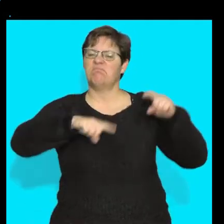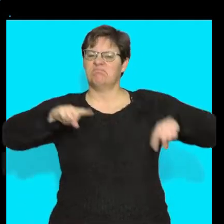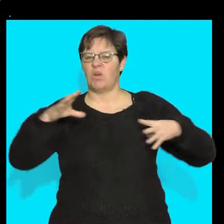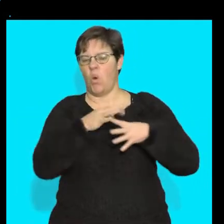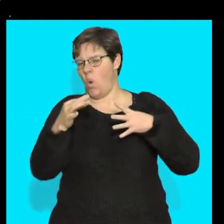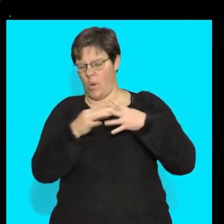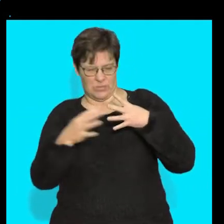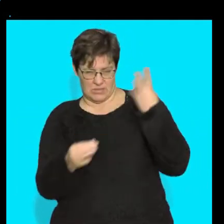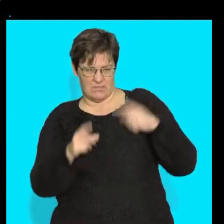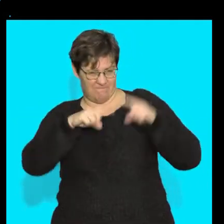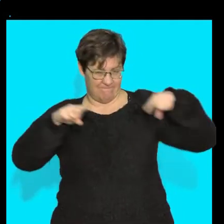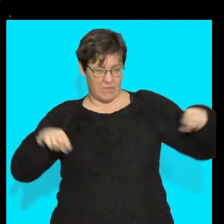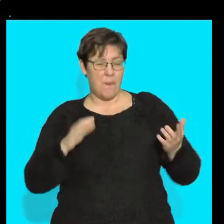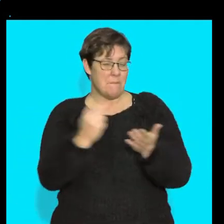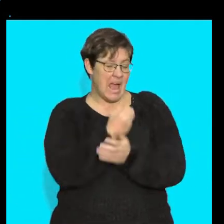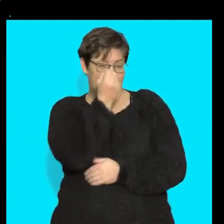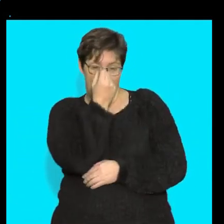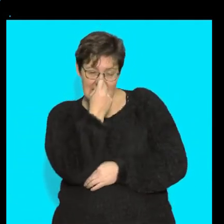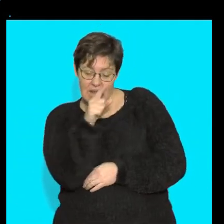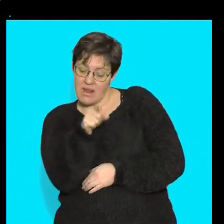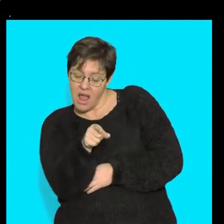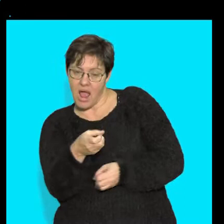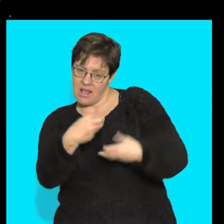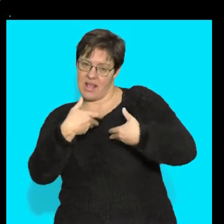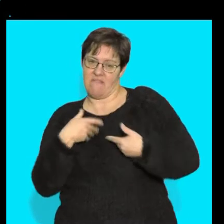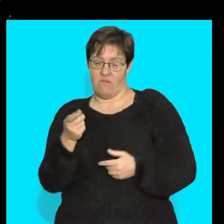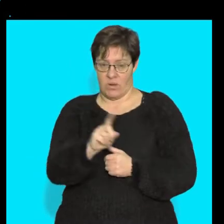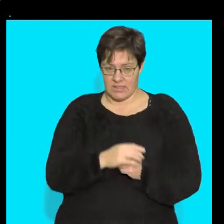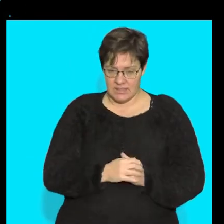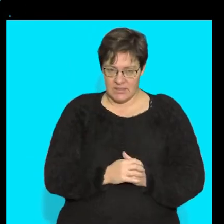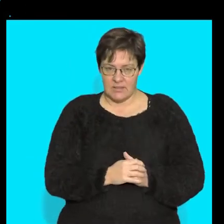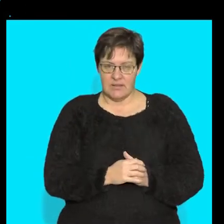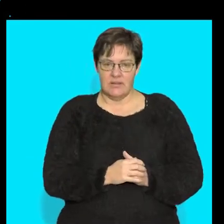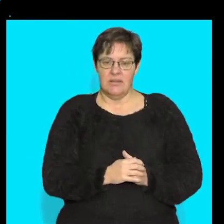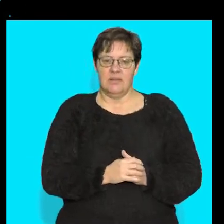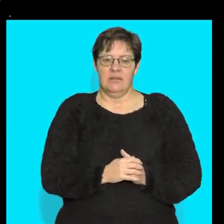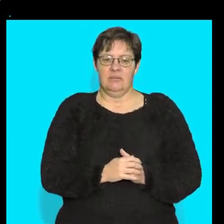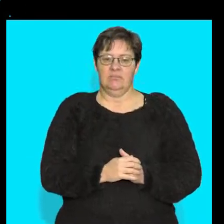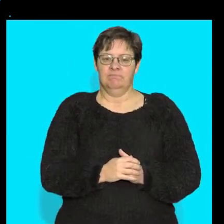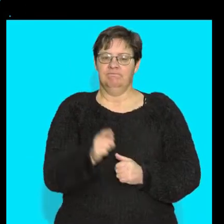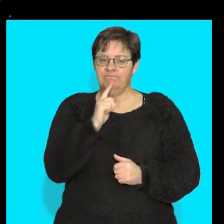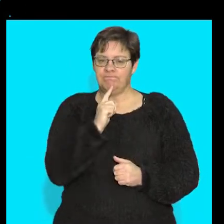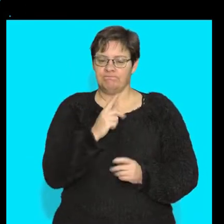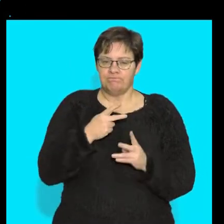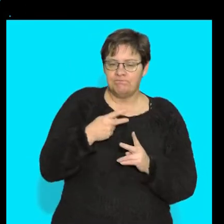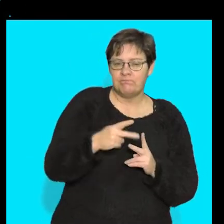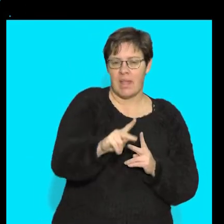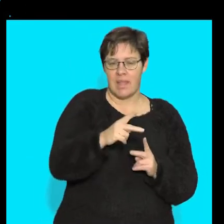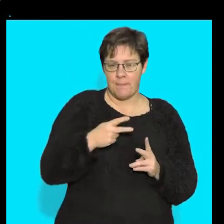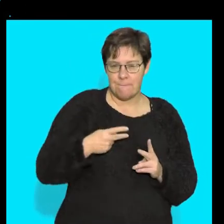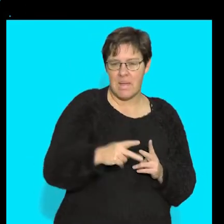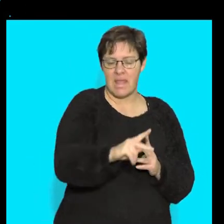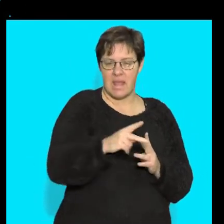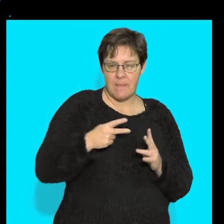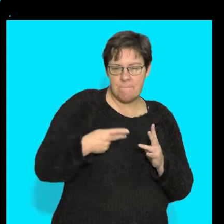I'm talking about when I say you need to understand what the compounding period is. And then what is the installments that need to be